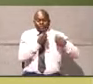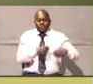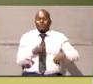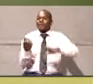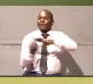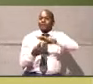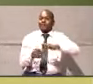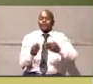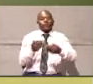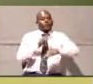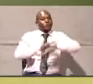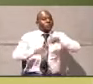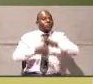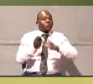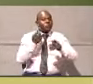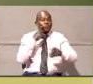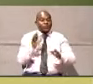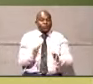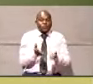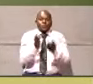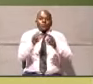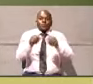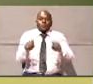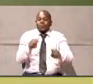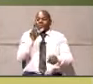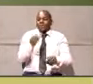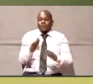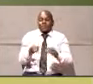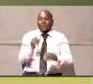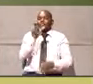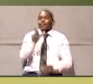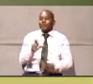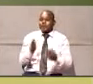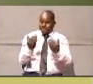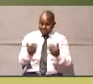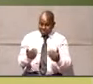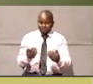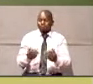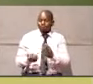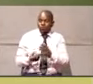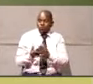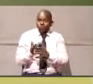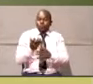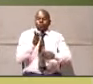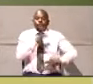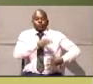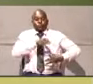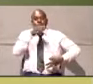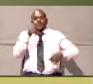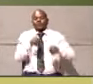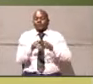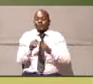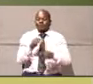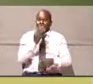house, from nowhere to somewhere, from nobody to somebody, from grass to grace, and from